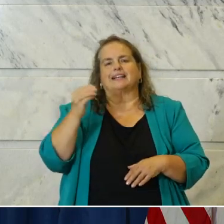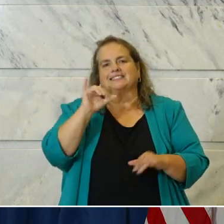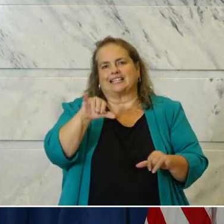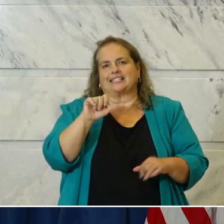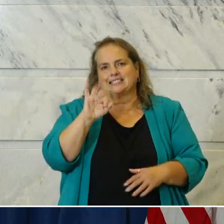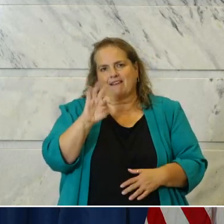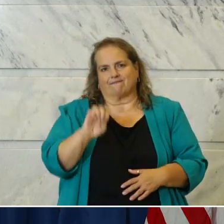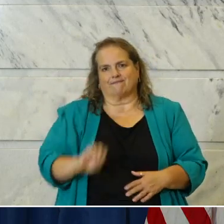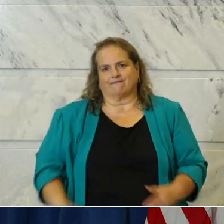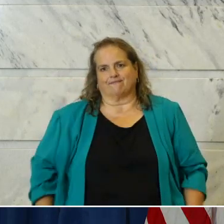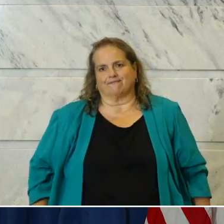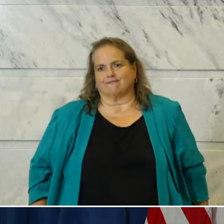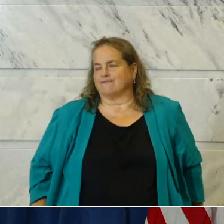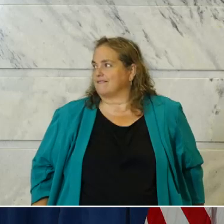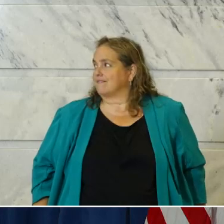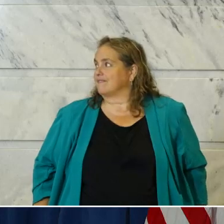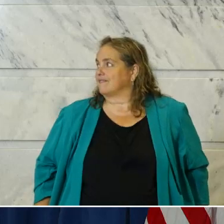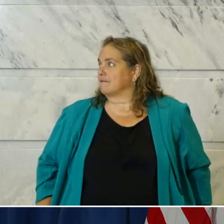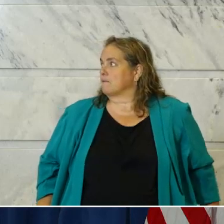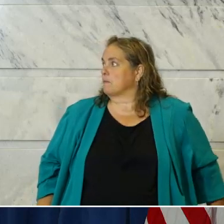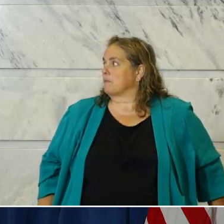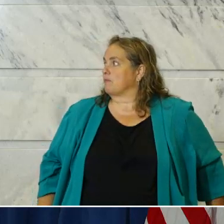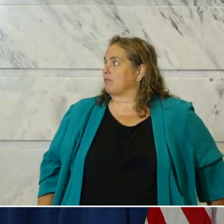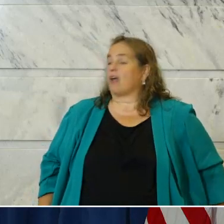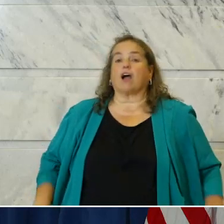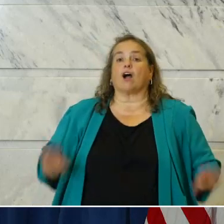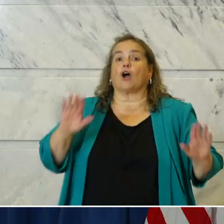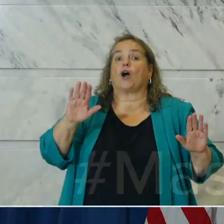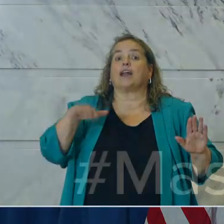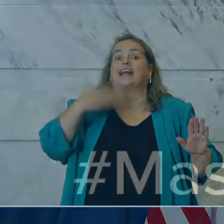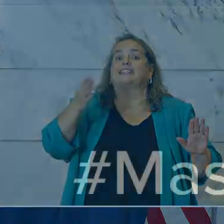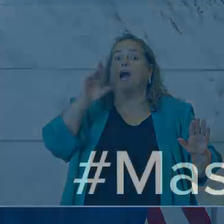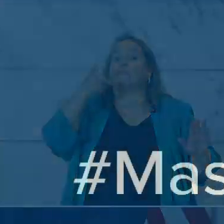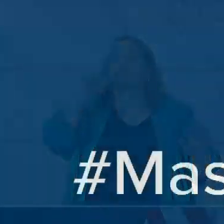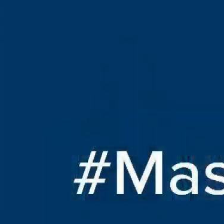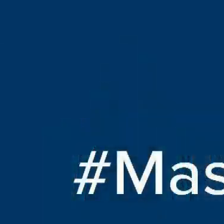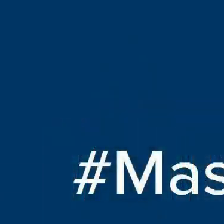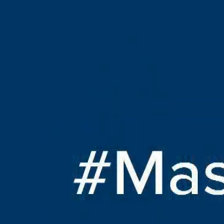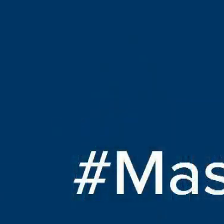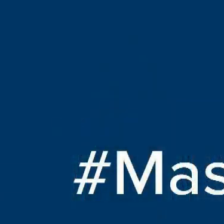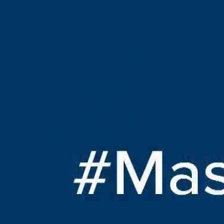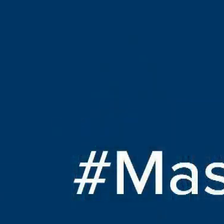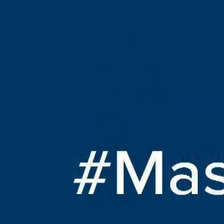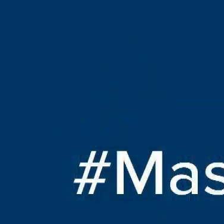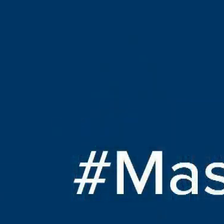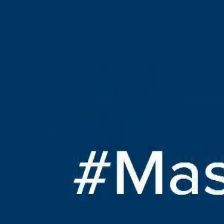Oh, next update will be the following Tuesday.